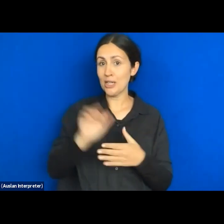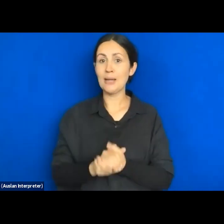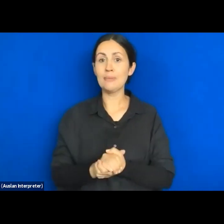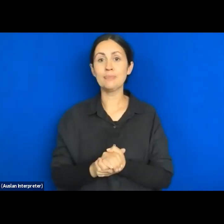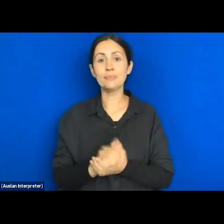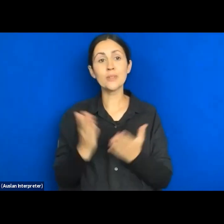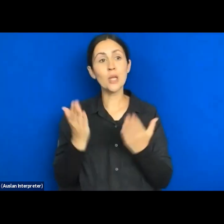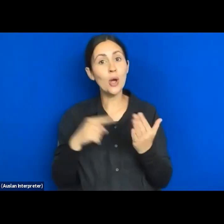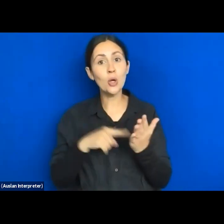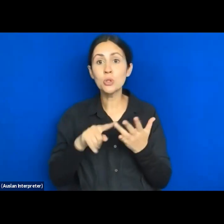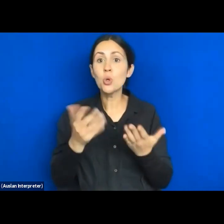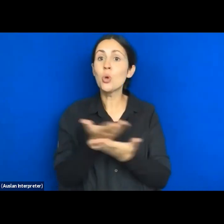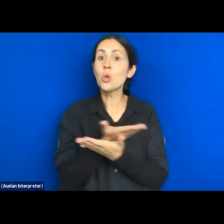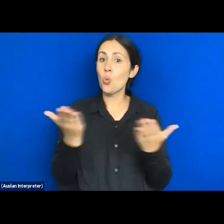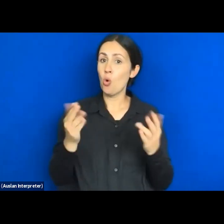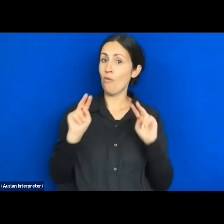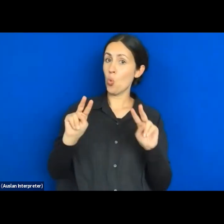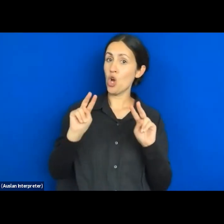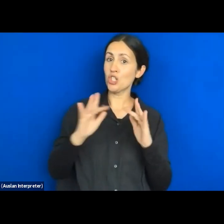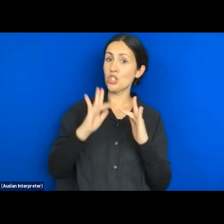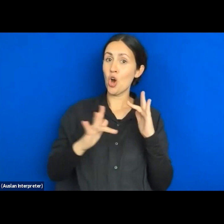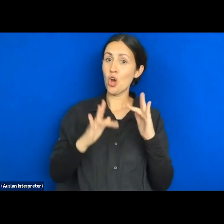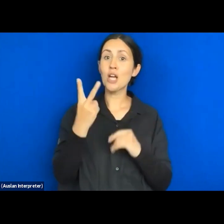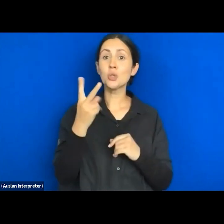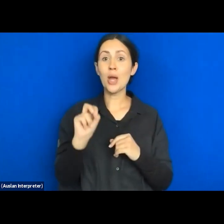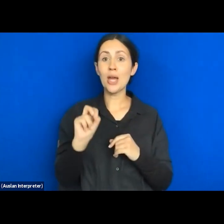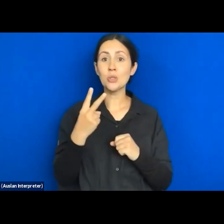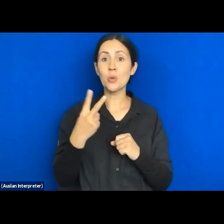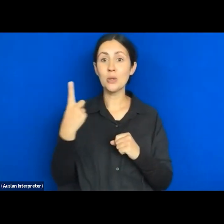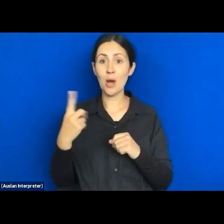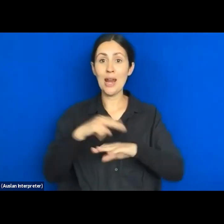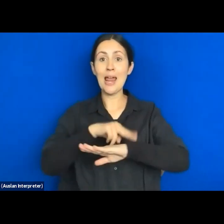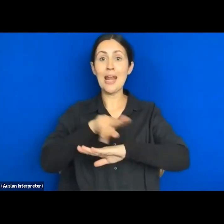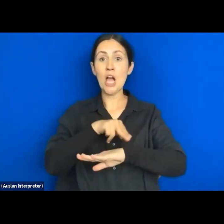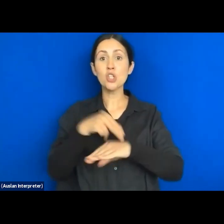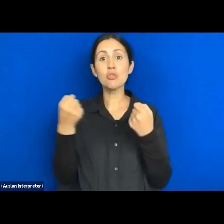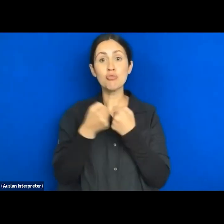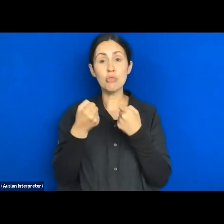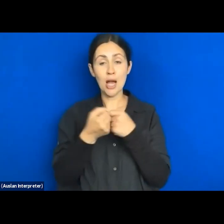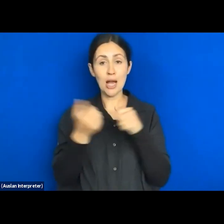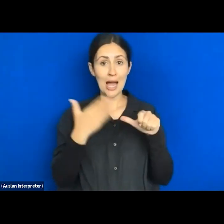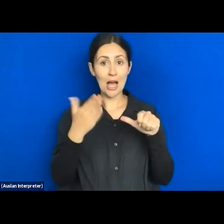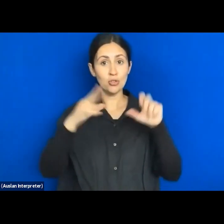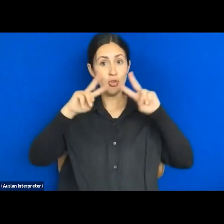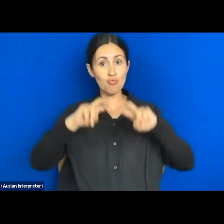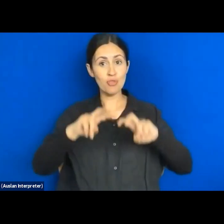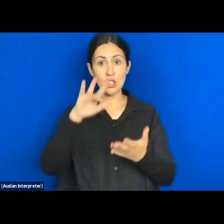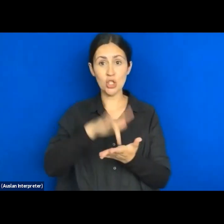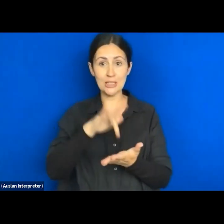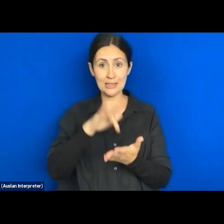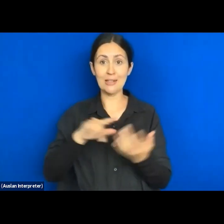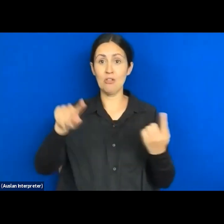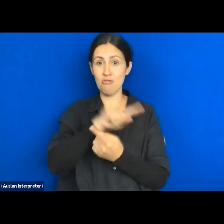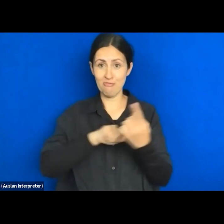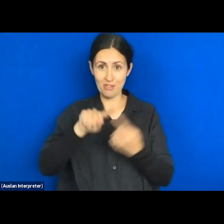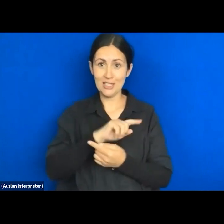delegates to the 2021 National Drug and Alcohol Research Centre Annual Research Symposium.